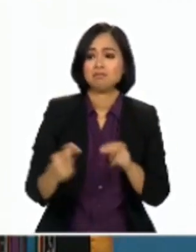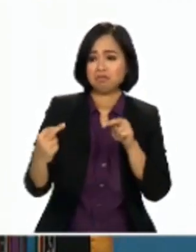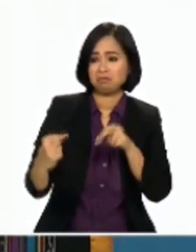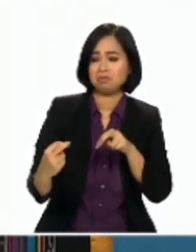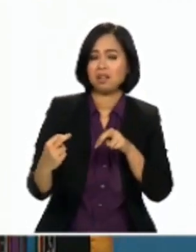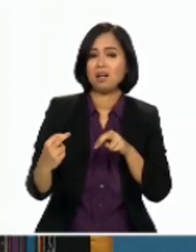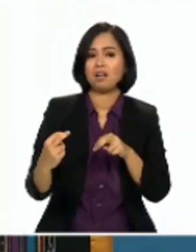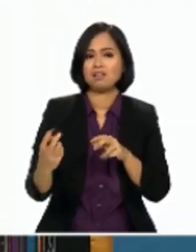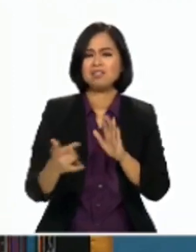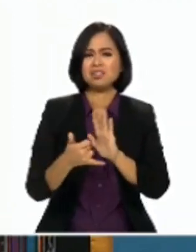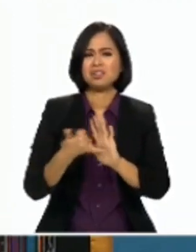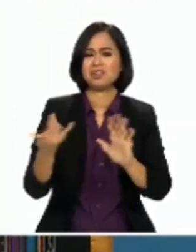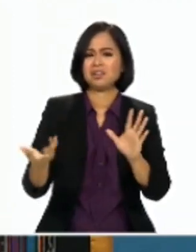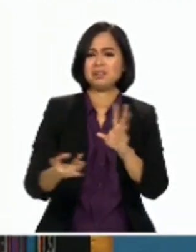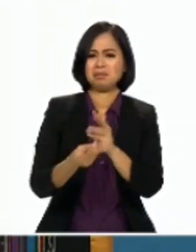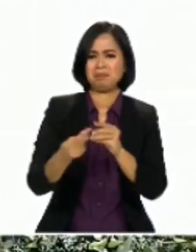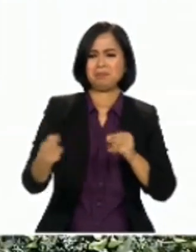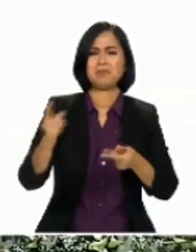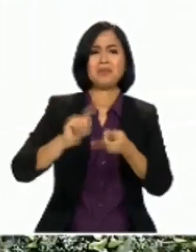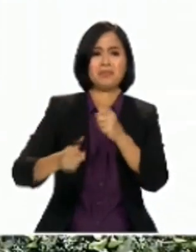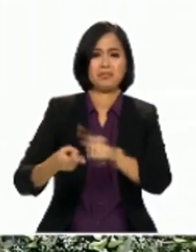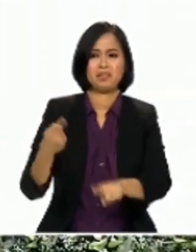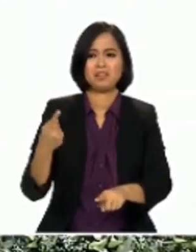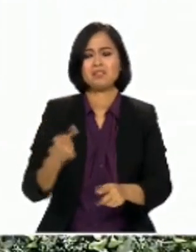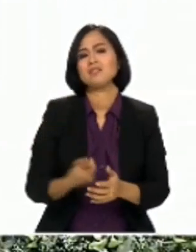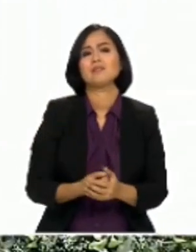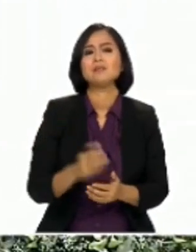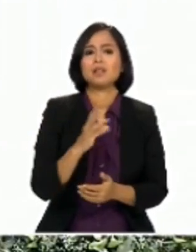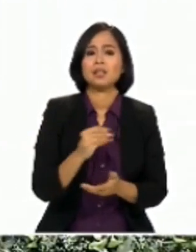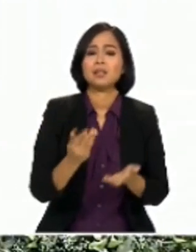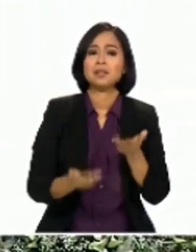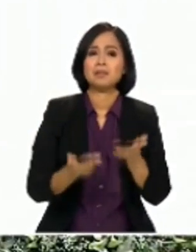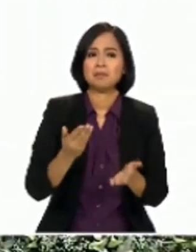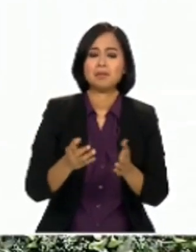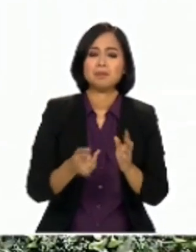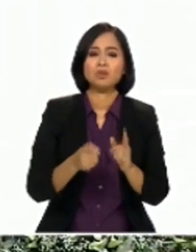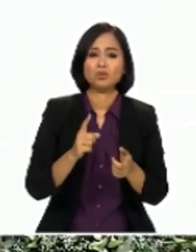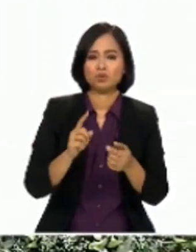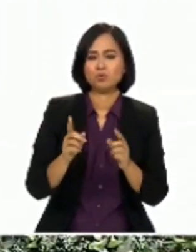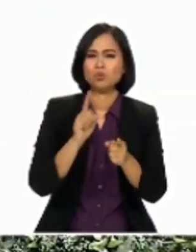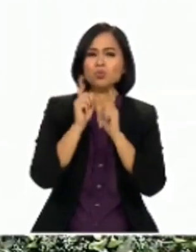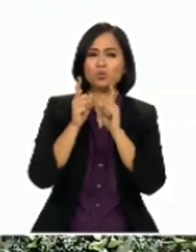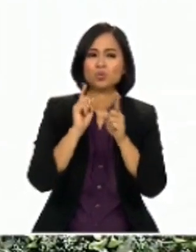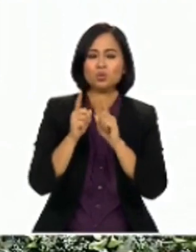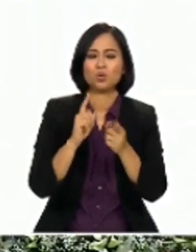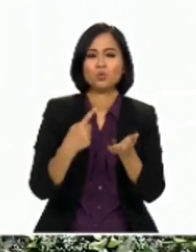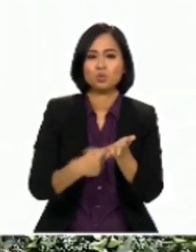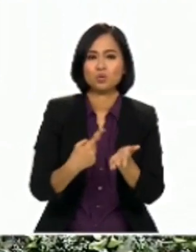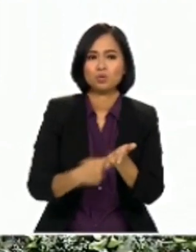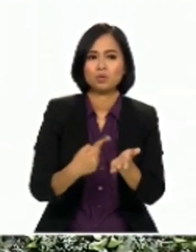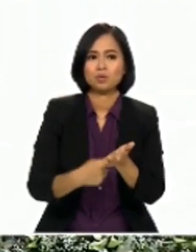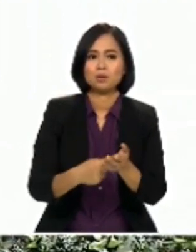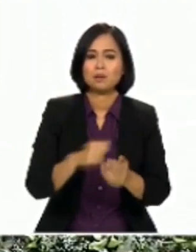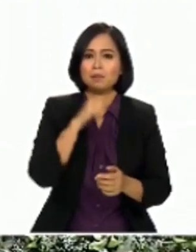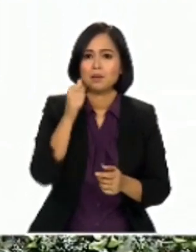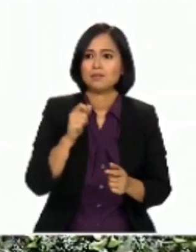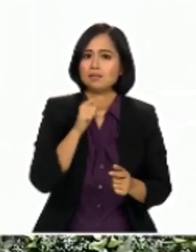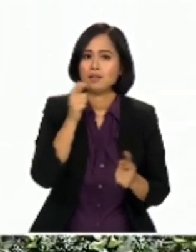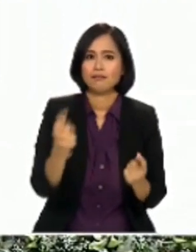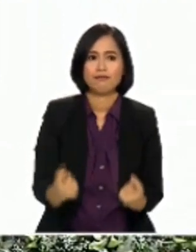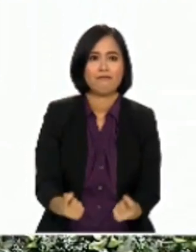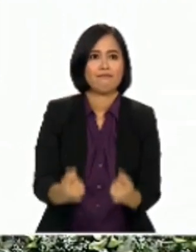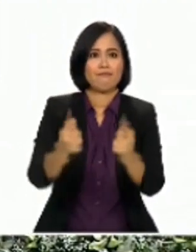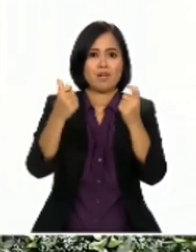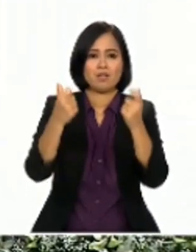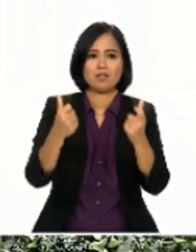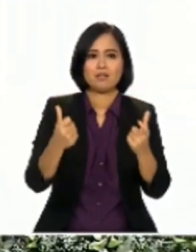friends. And perhaps we can talk about this. But not an outright precipitate